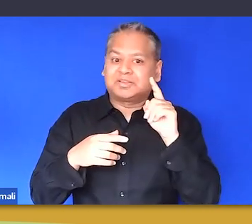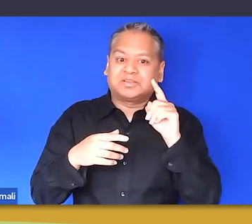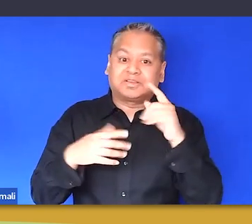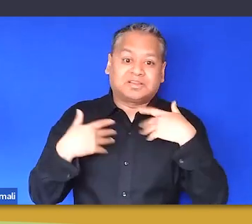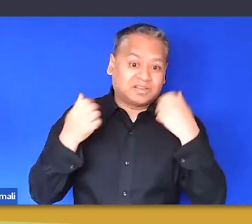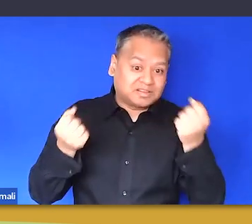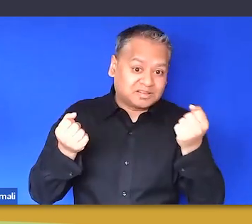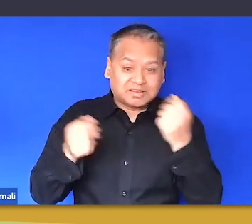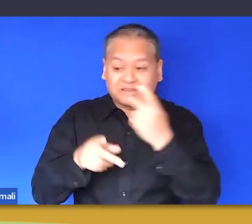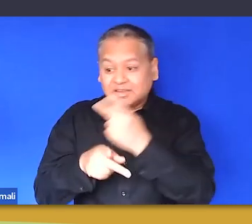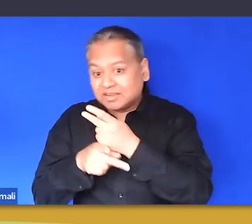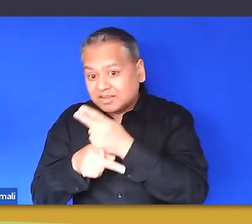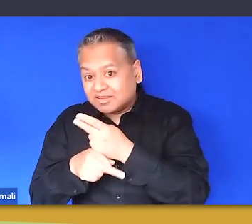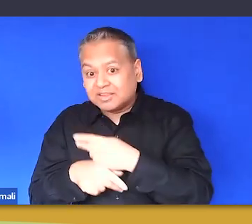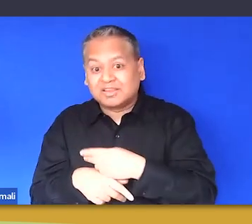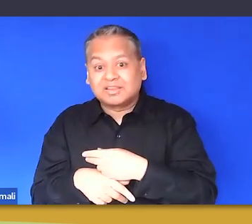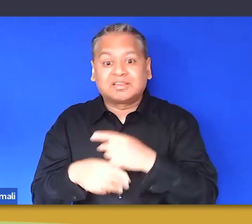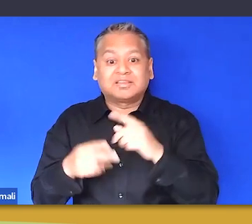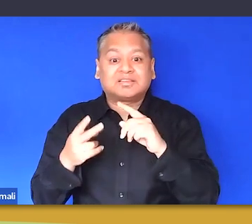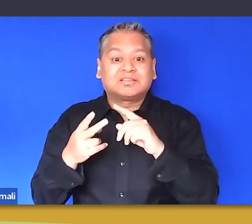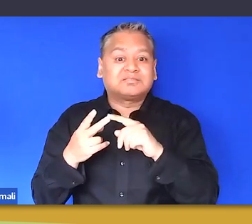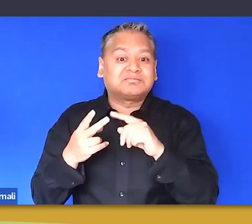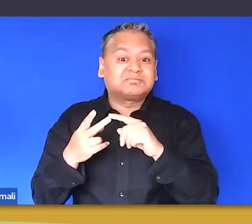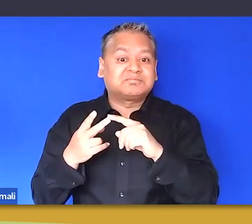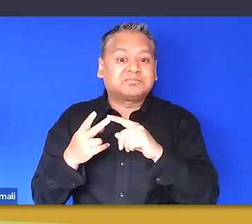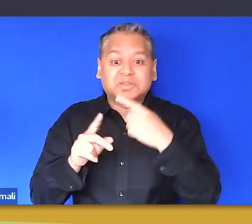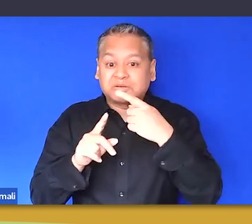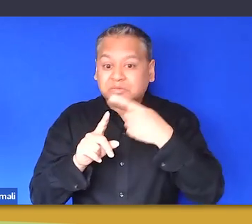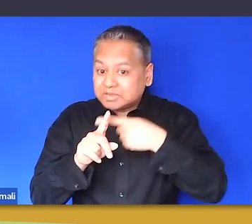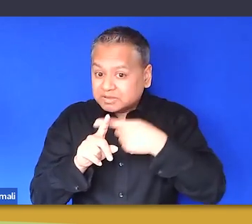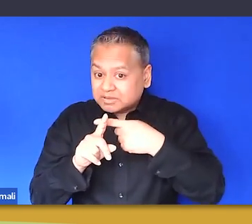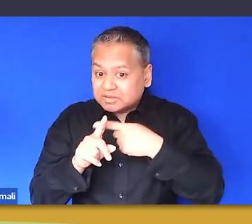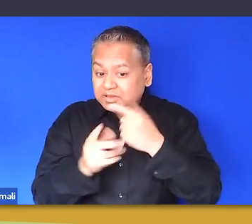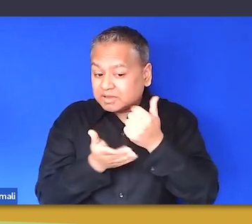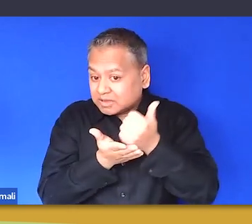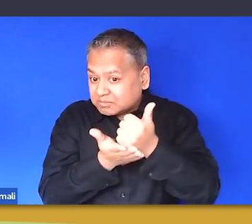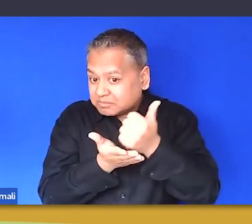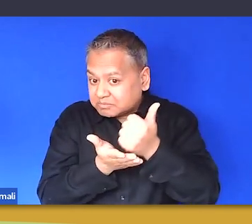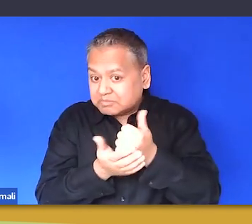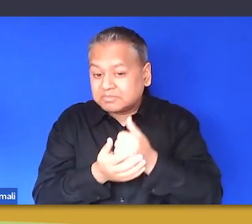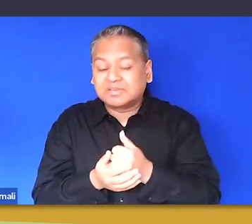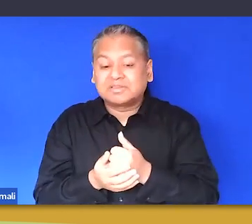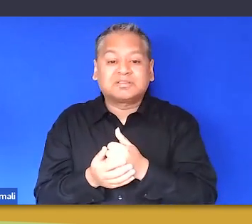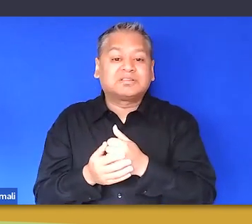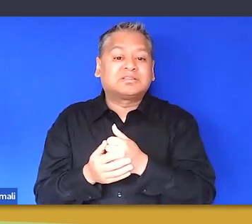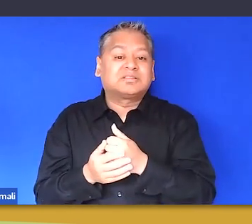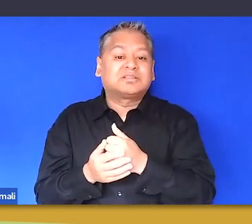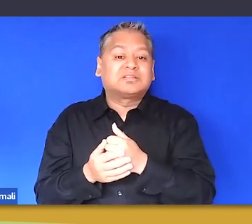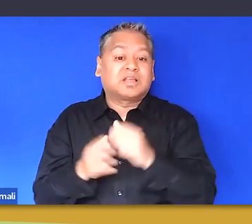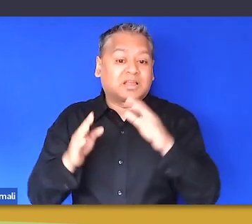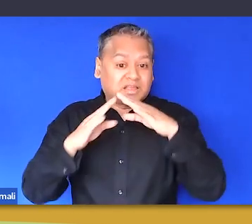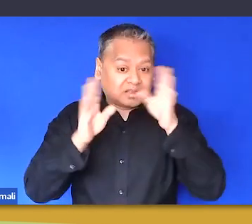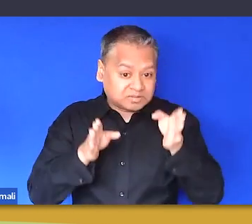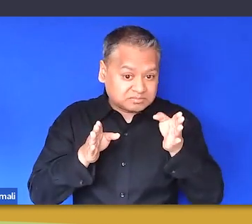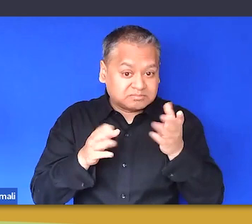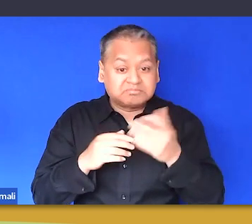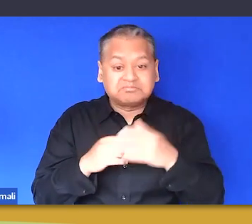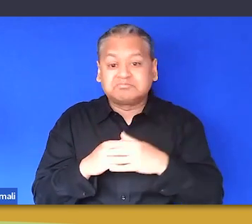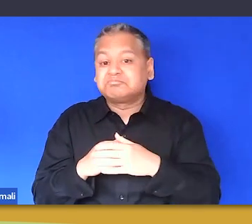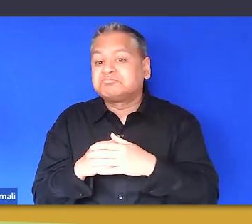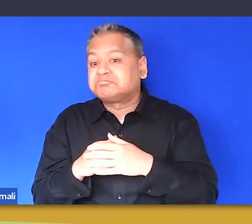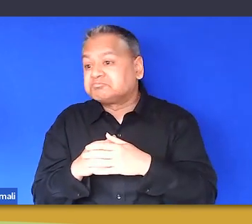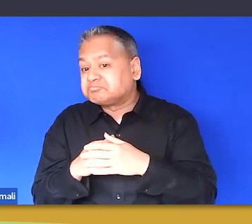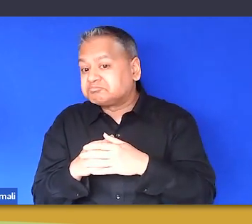of how this legislation may help. BC Housing has previously collected data about race and found that